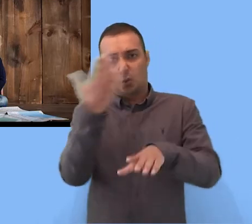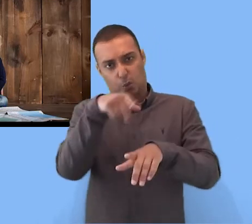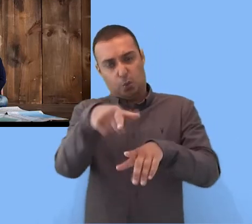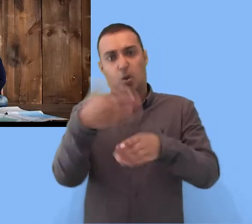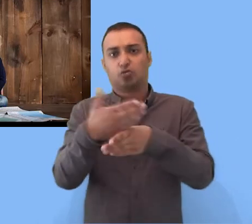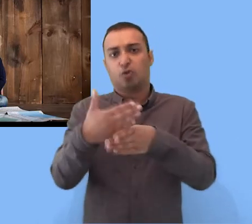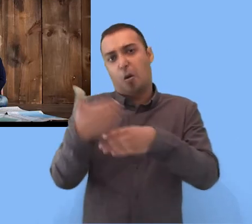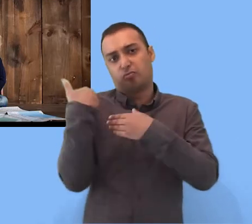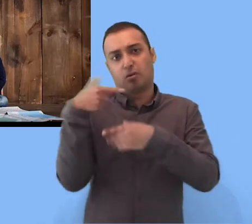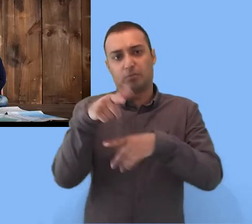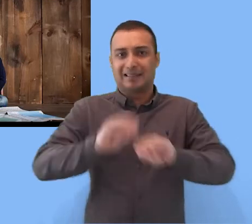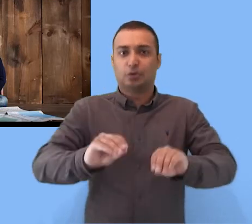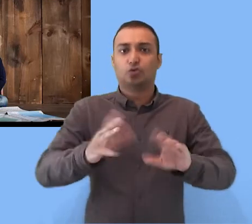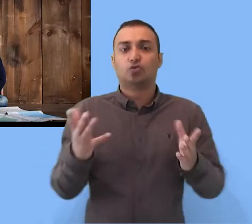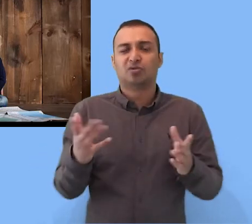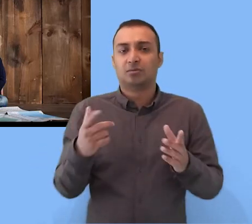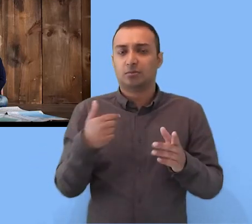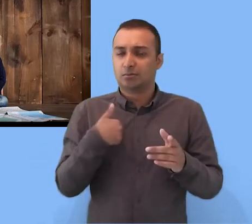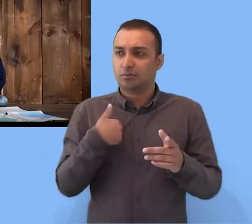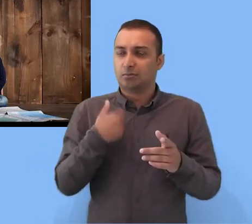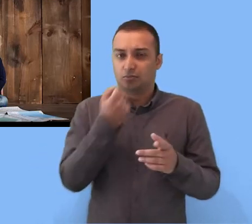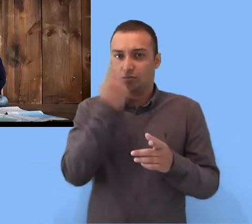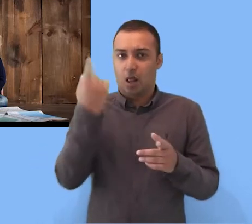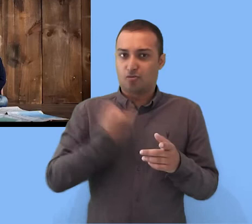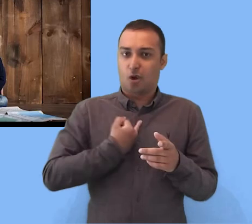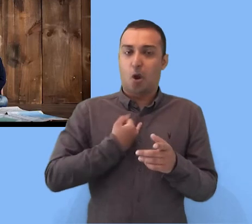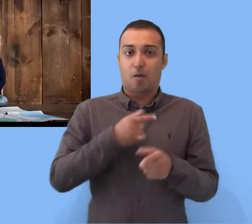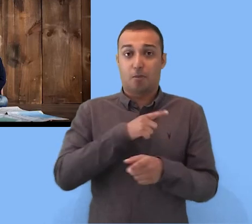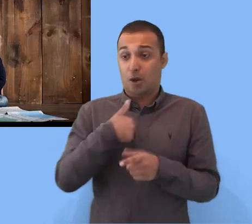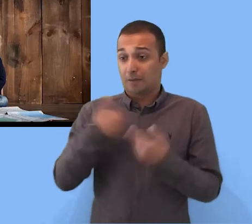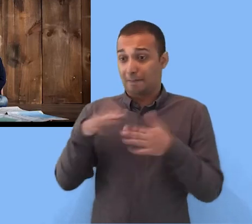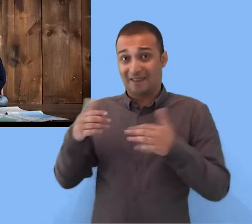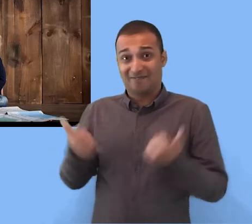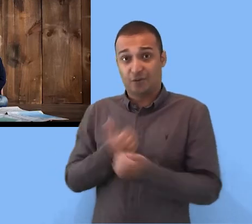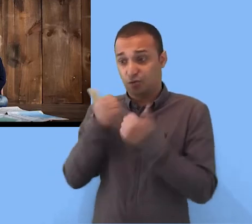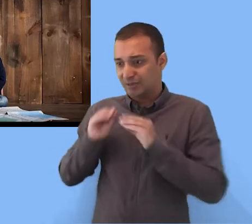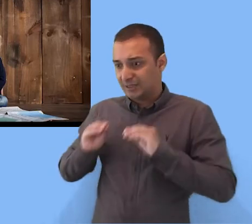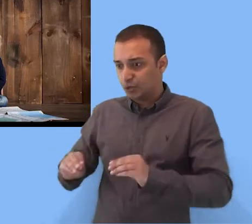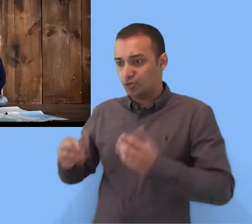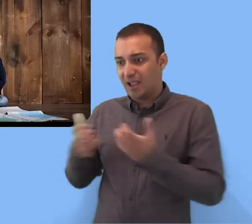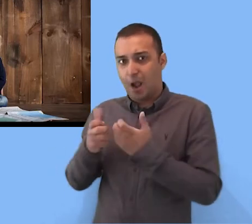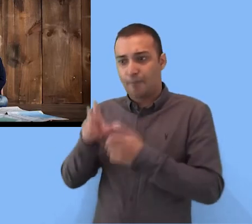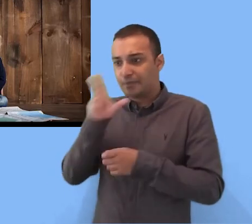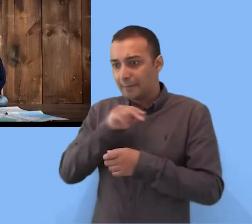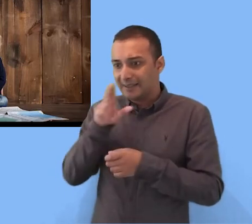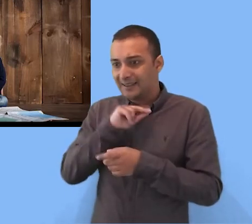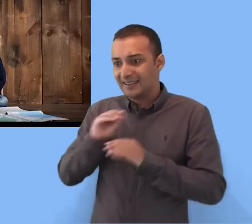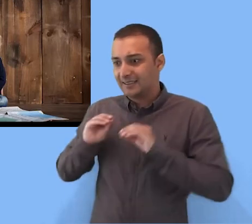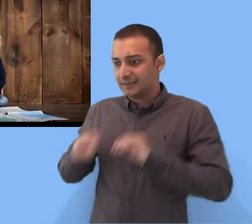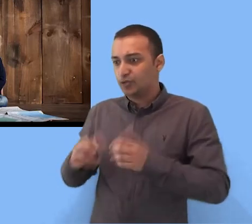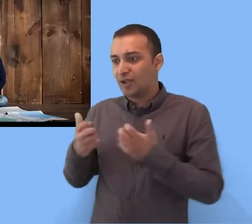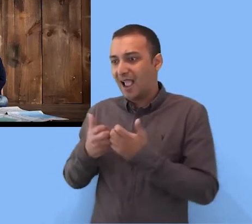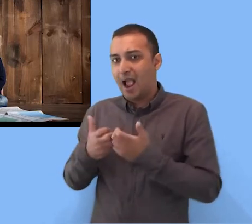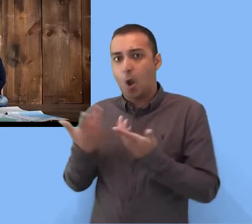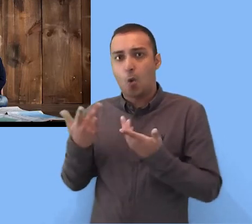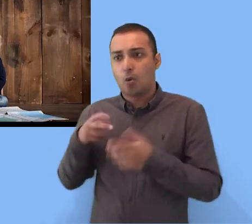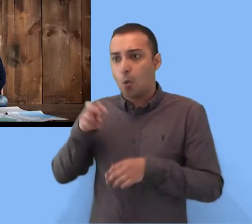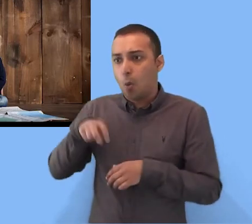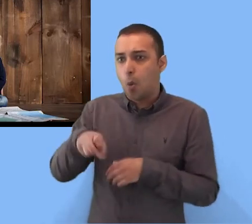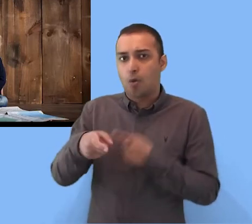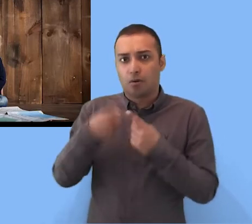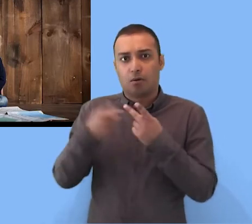talk and interact with other people. The family around him had taught him all of these things. Parents aren't just on the demand side of